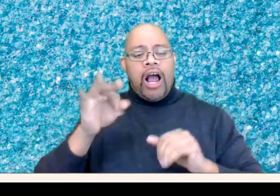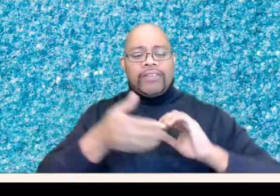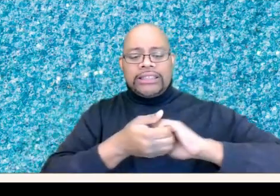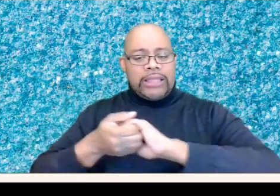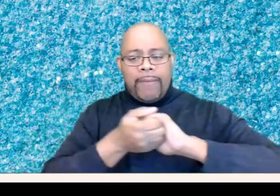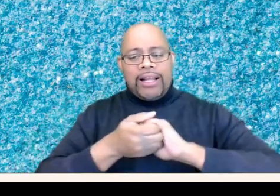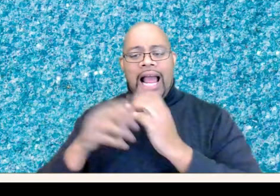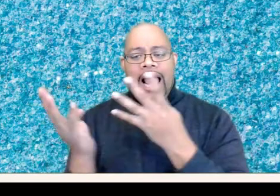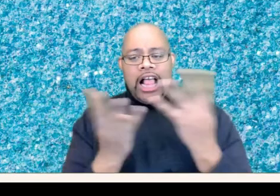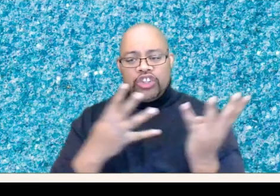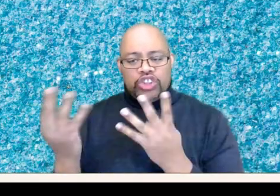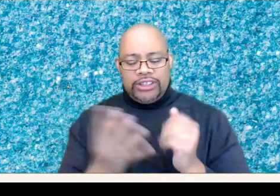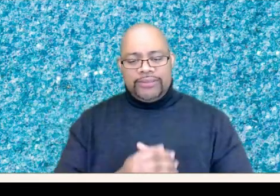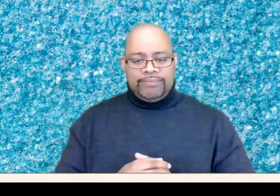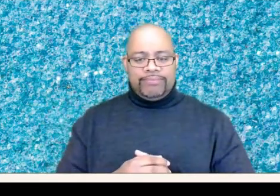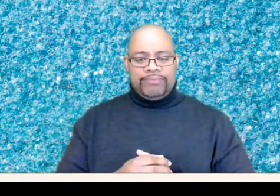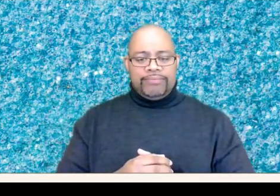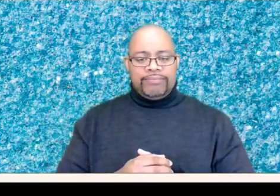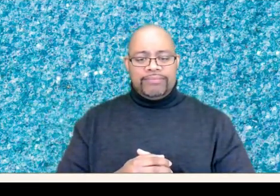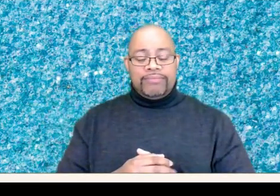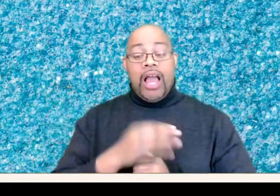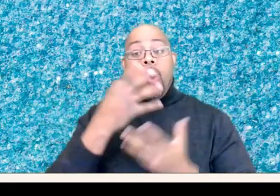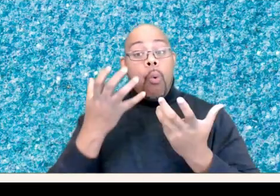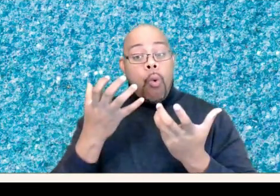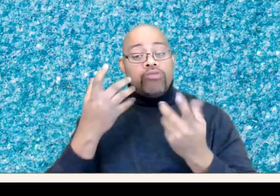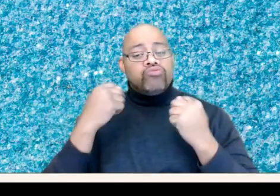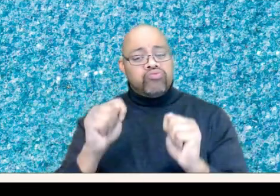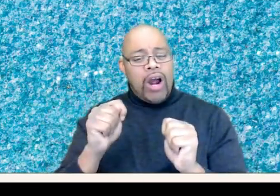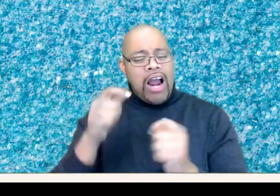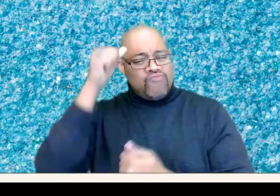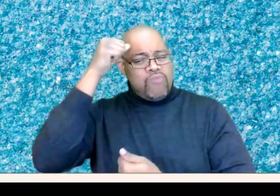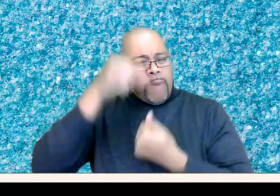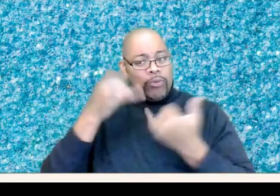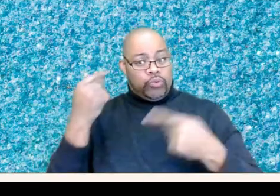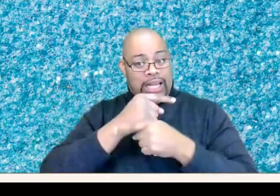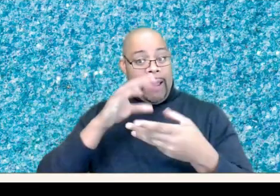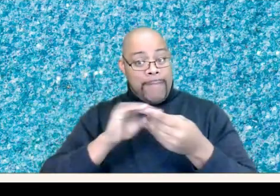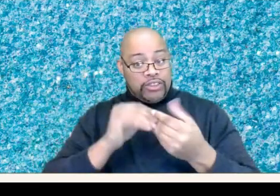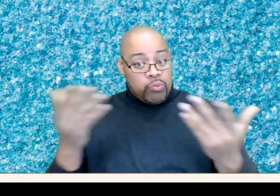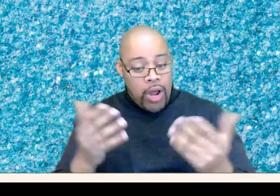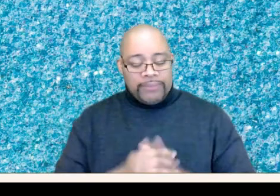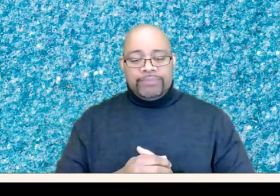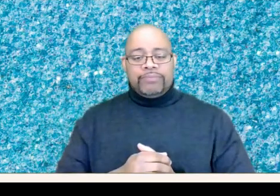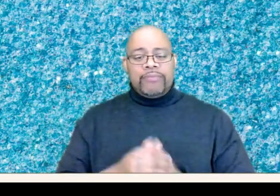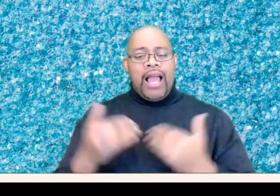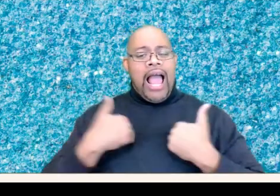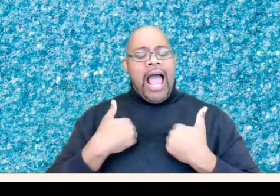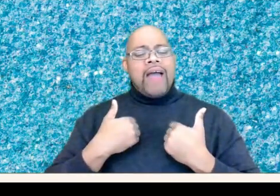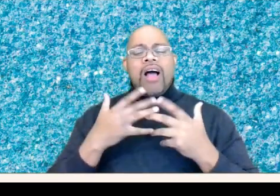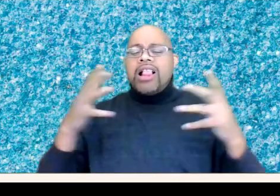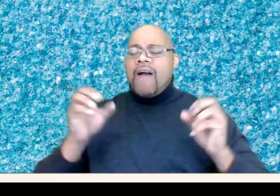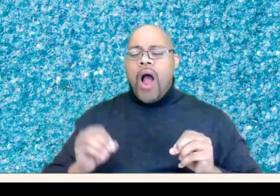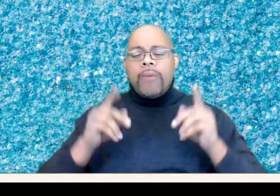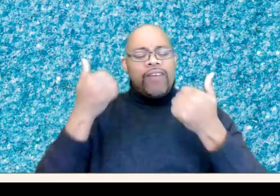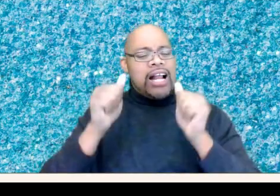symbiotic dinoflagellates." And what I would like to try to take away from today's message is that there are indeed opportunities